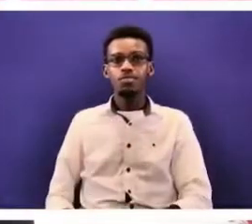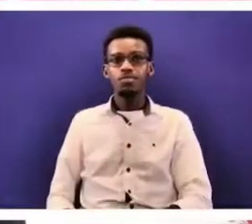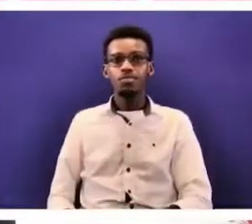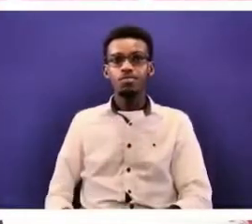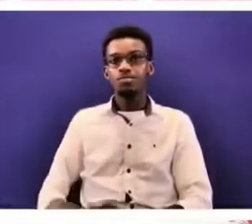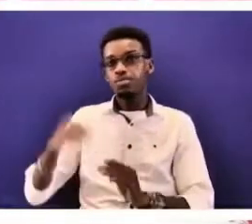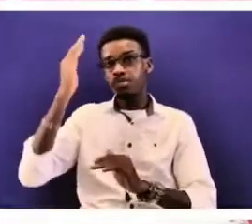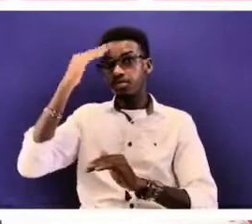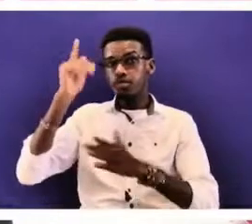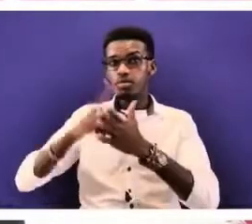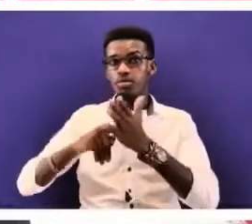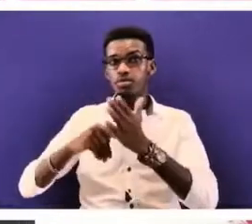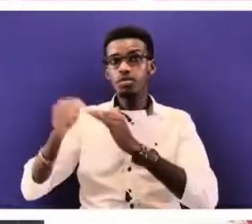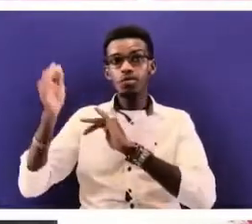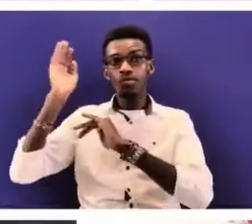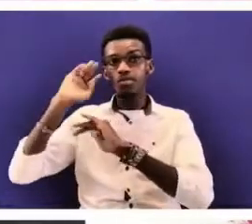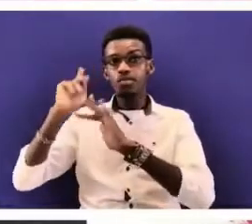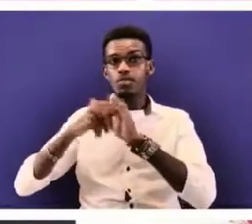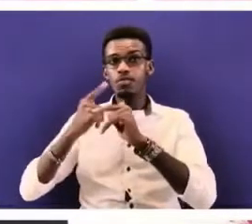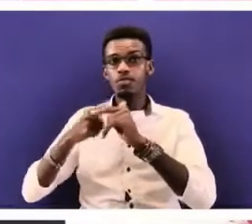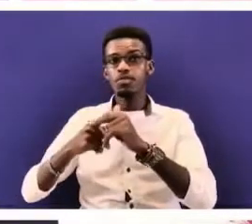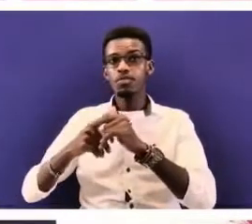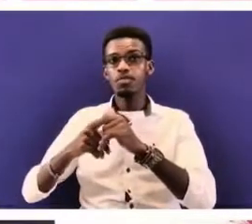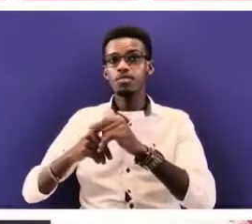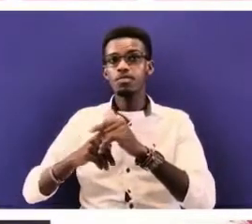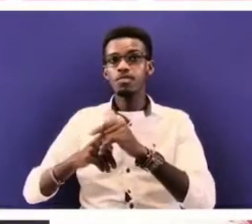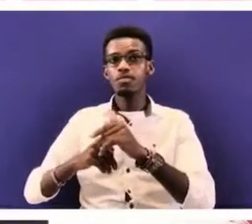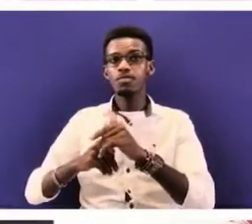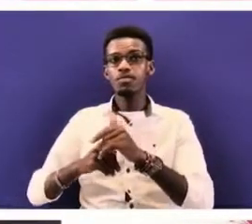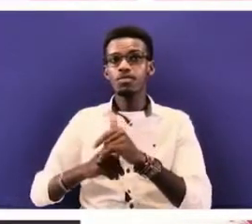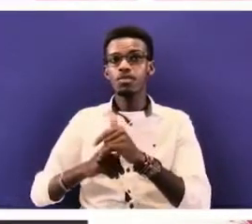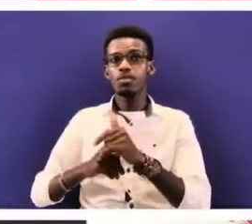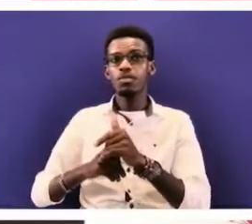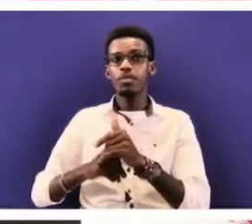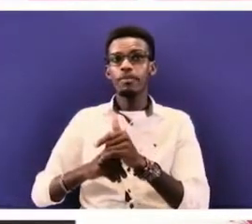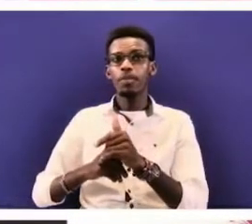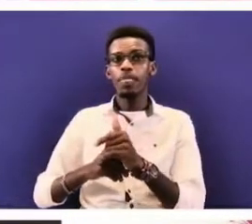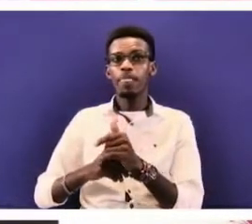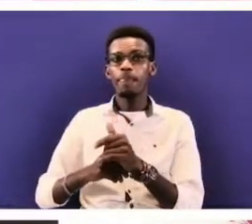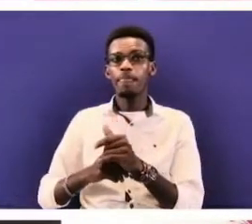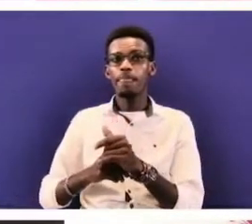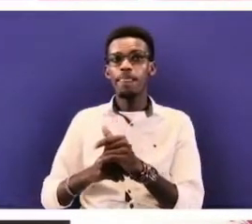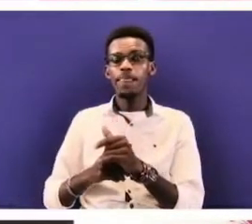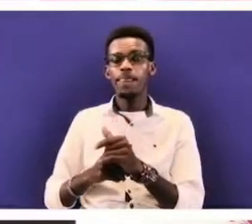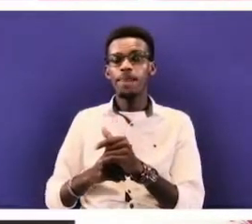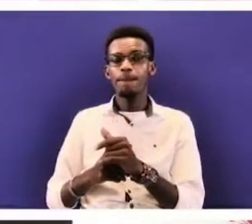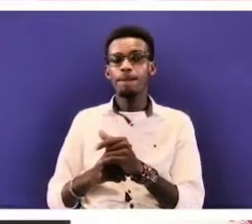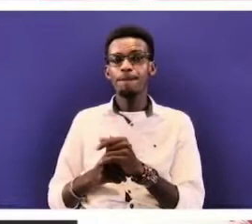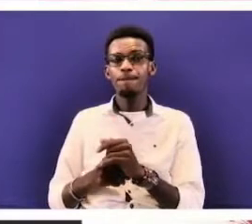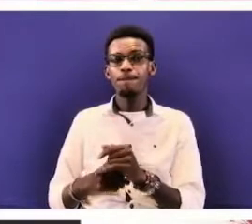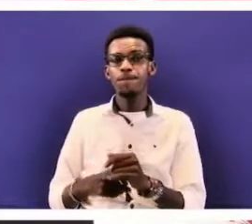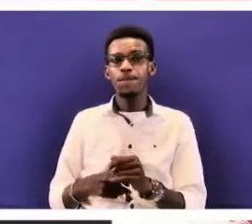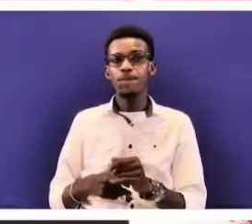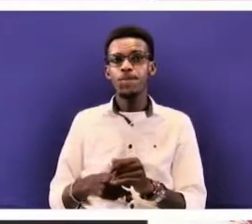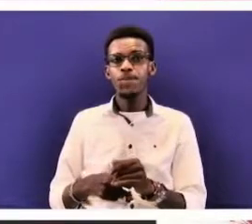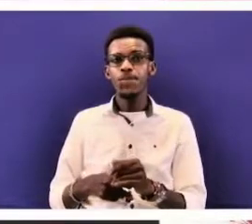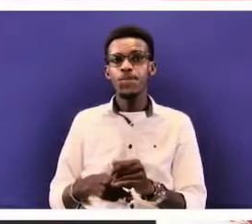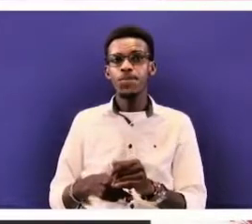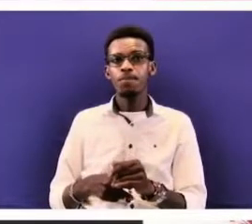it backwards and forward. I can tell me, call a page. If it said page 50, I can tell you what is on page 50. I can tell